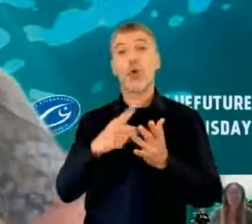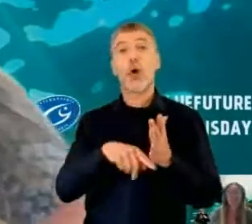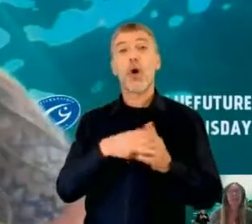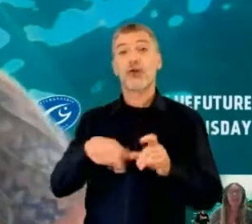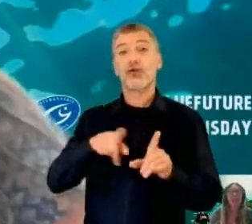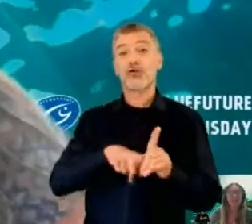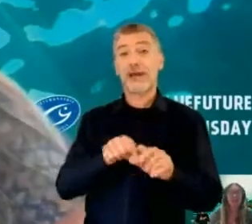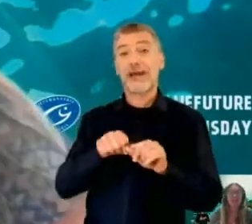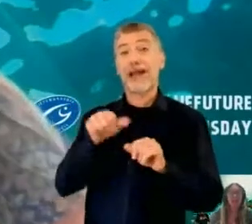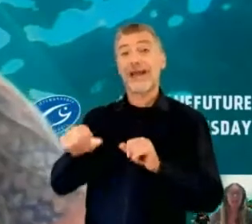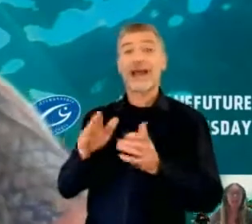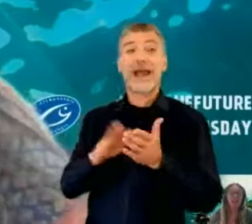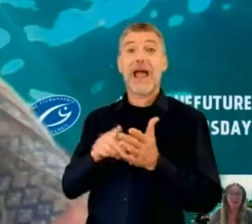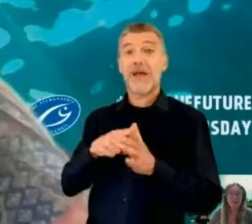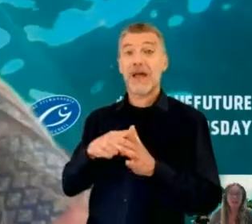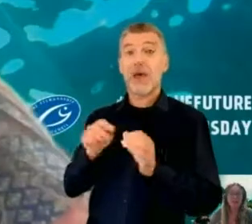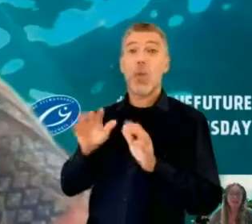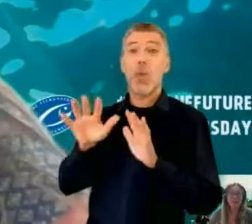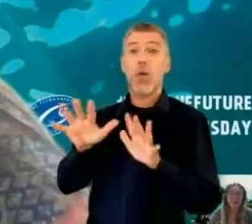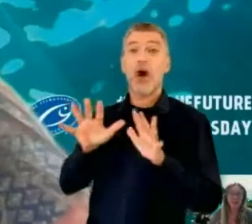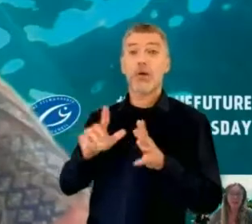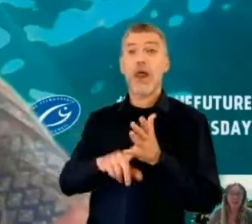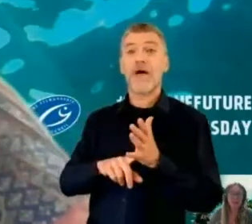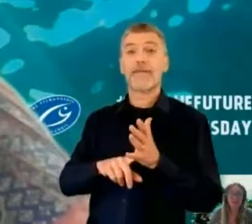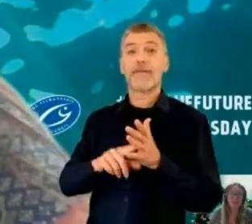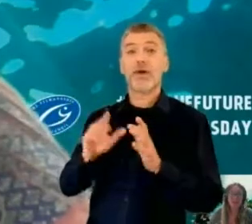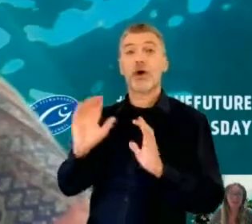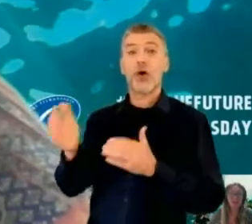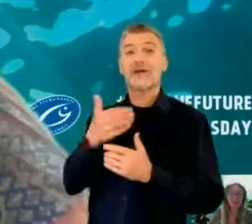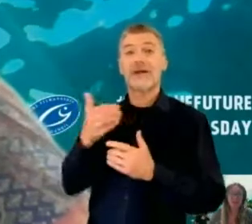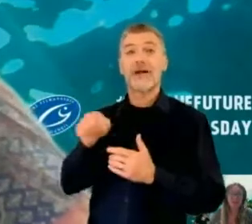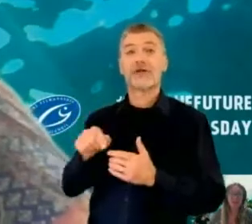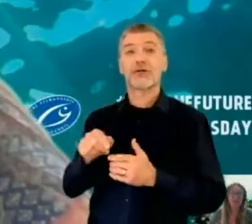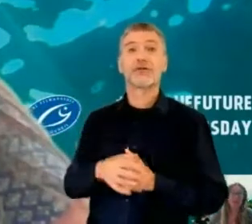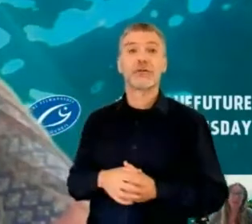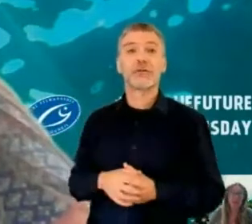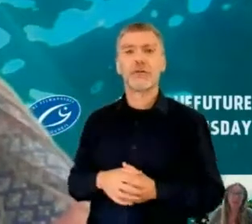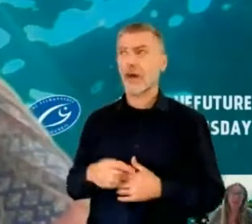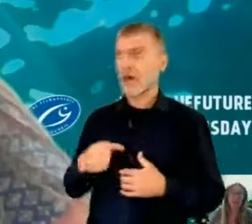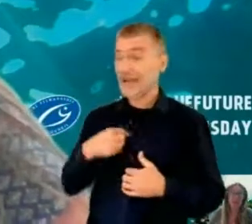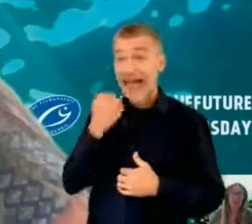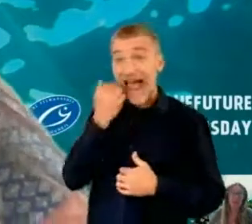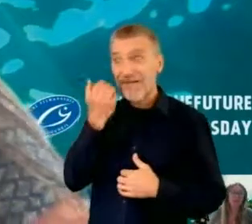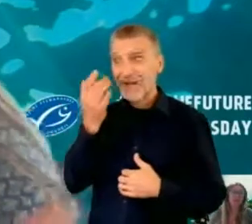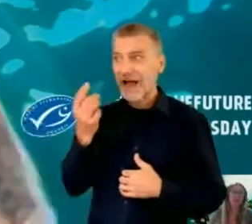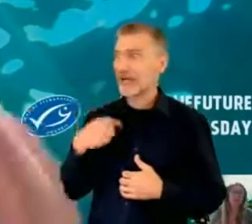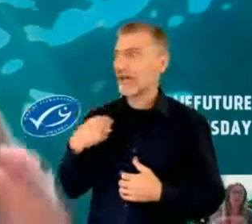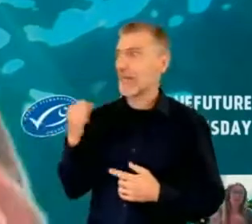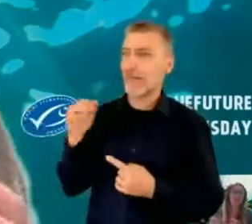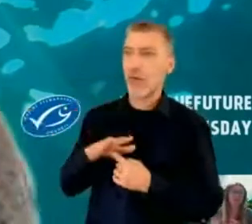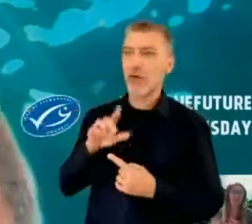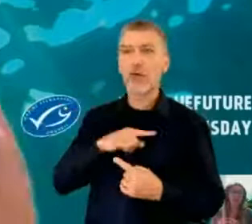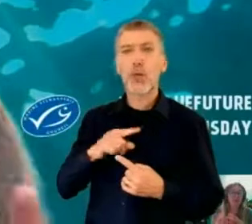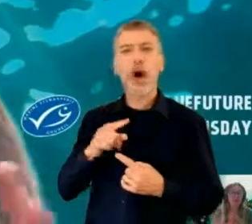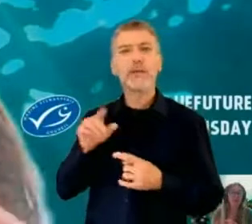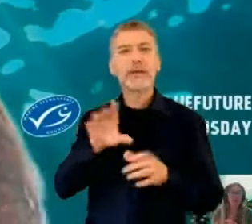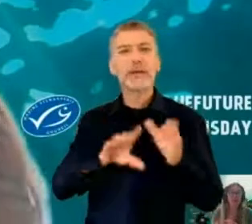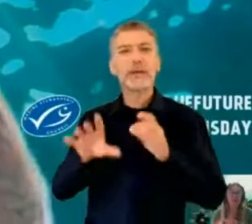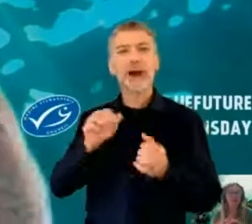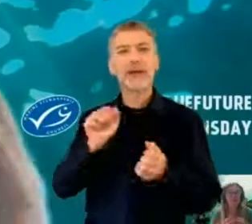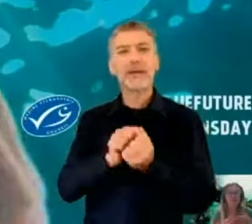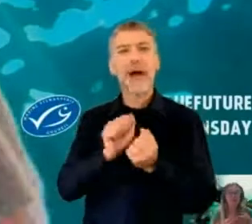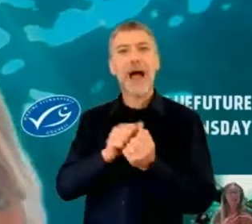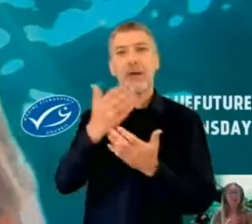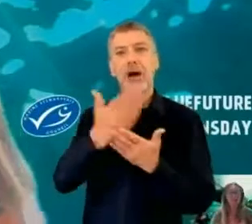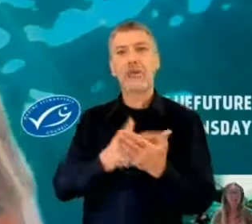conservation. And this really helps me every day because I need to be able to read scientific papers. I need to be able to translate some of that science